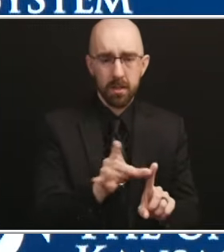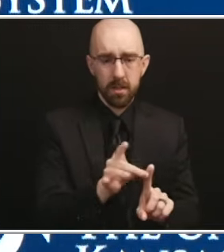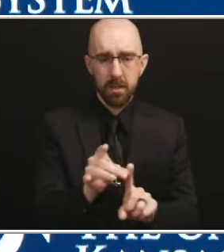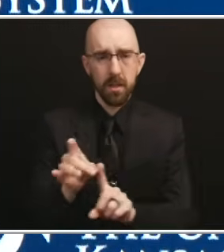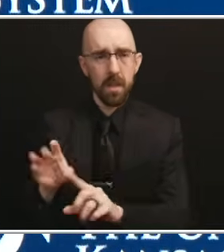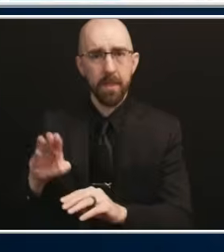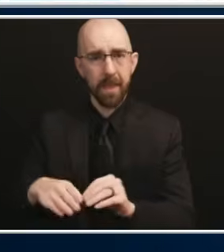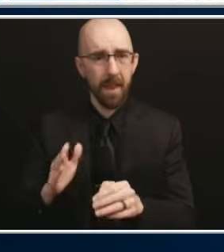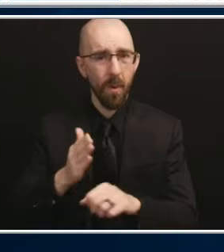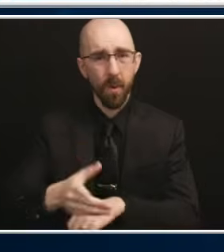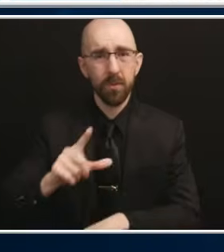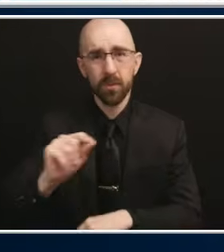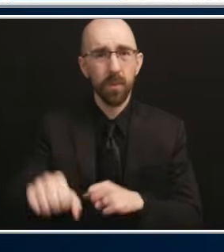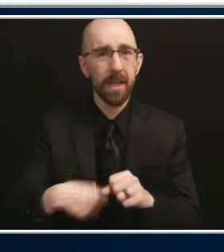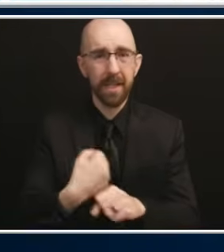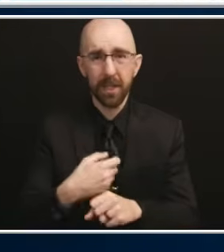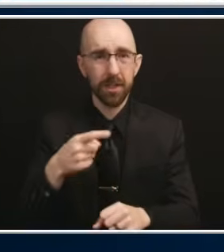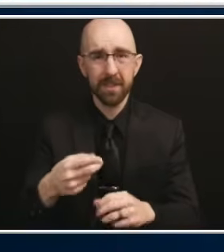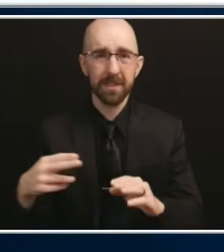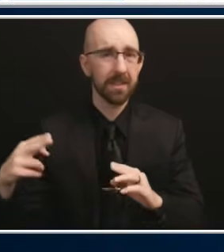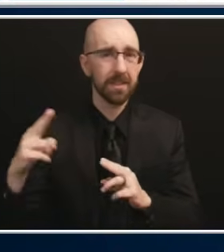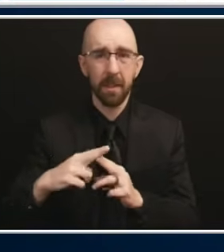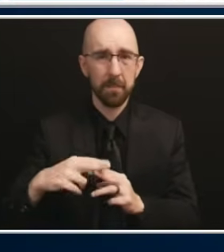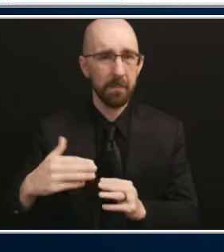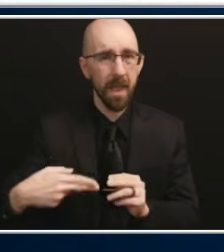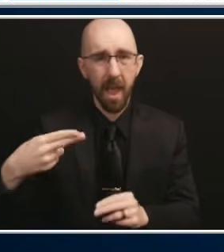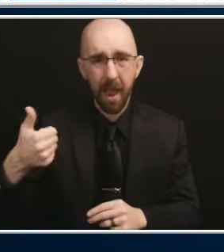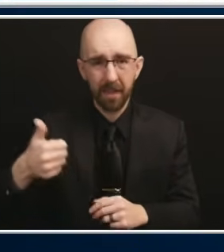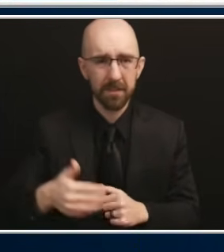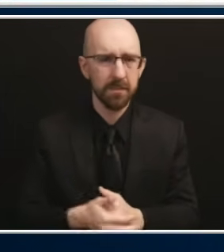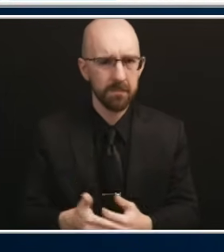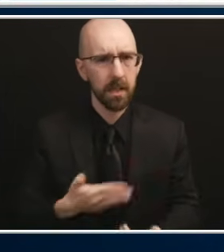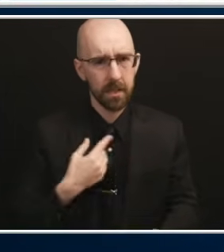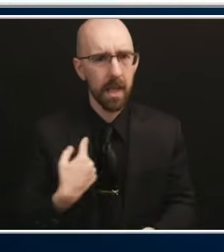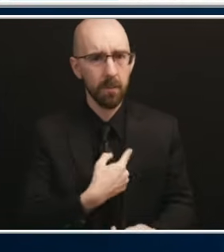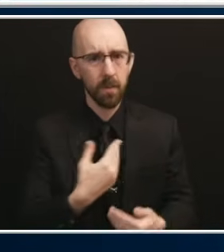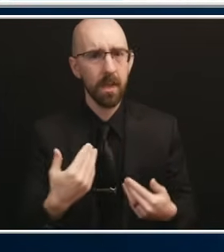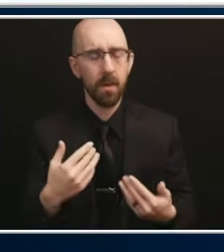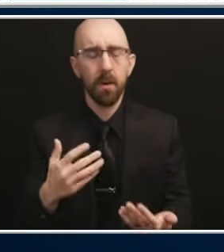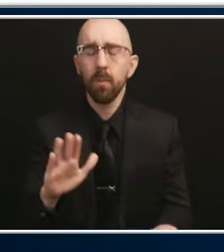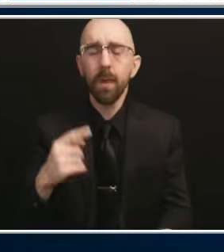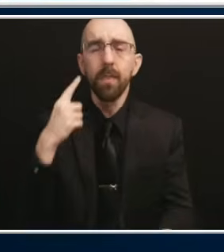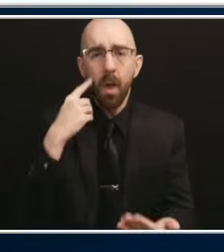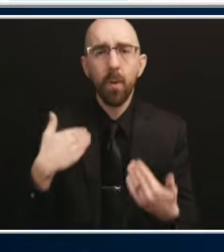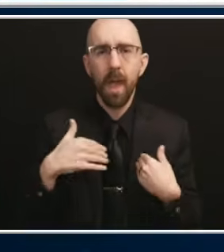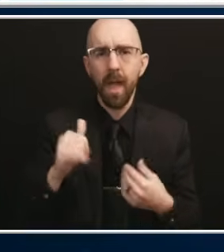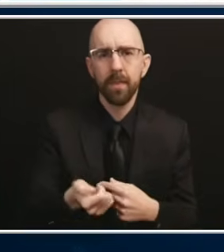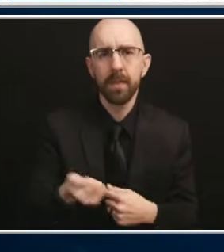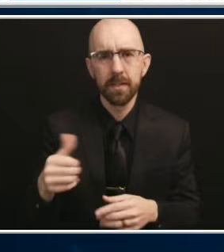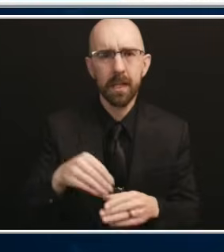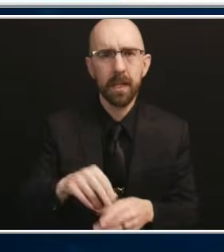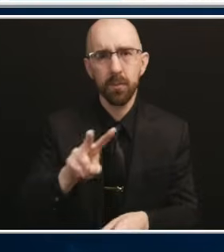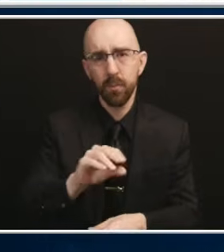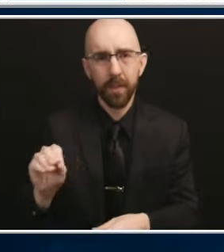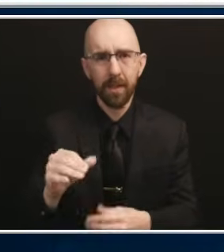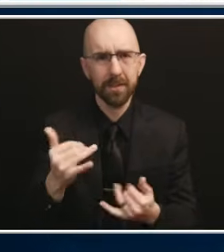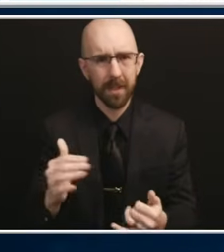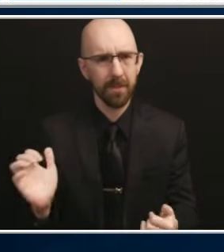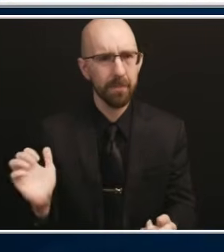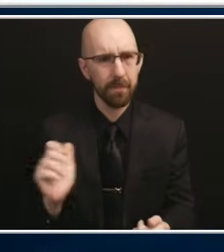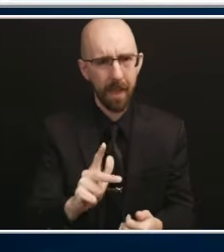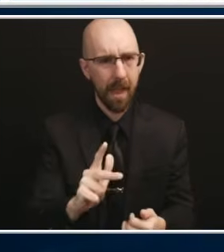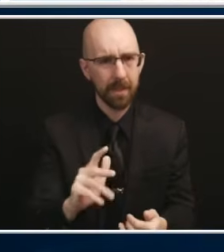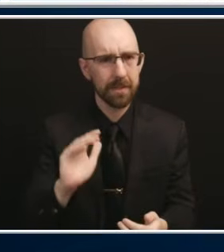decades, unfortunately. Yeah, and I think we thought we had this eradicated in the early 2000s. Yep. It's come back, and the rise seems to be mostly